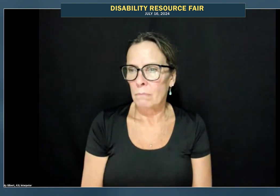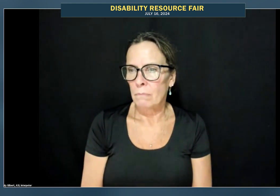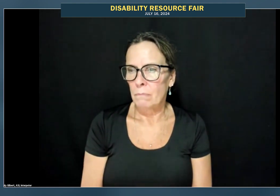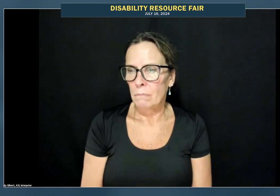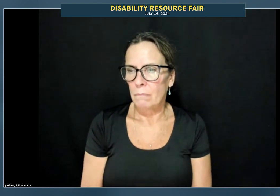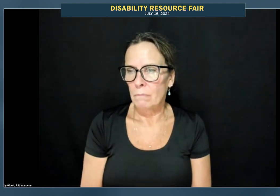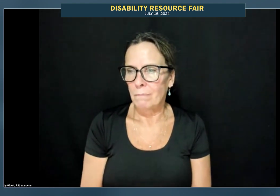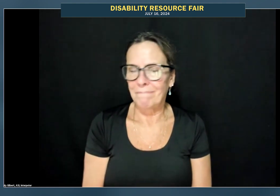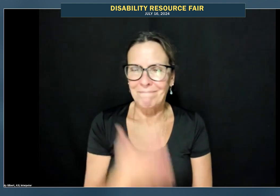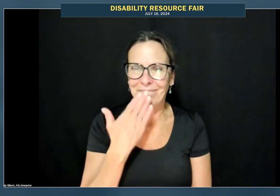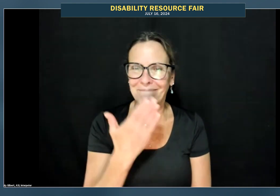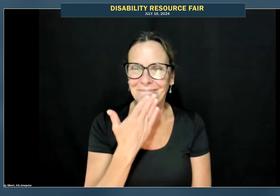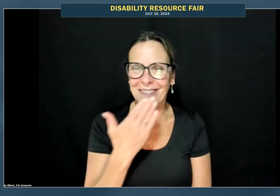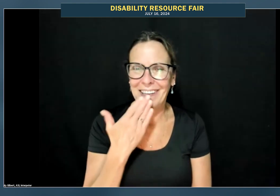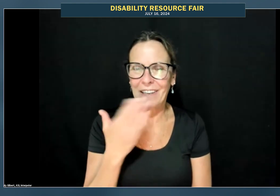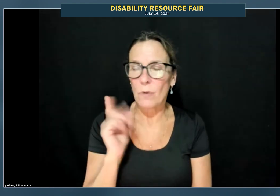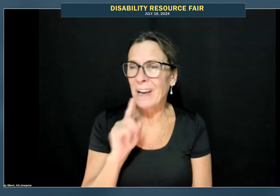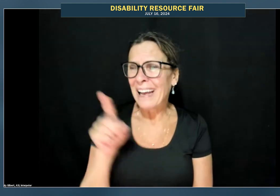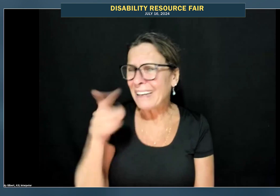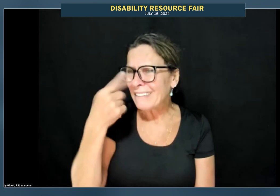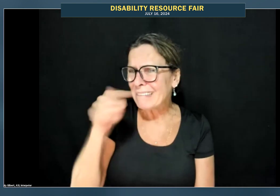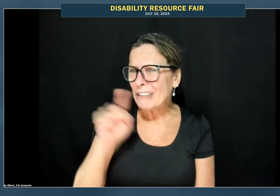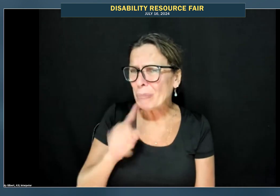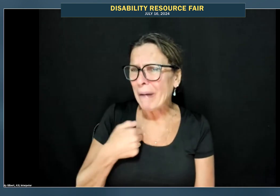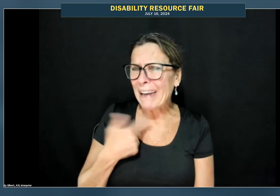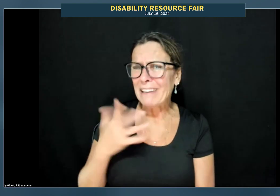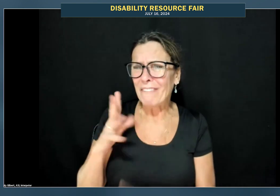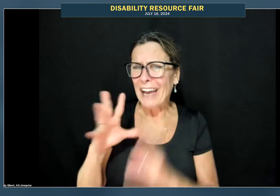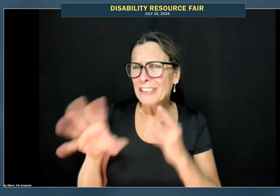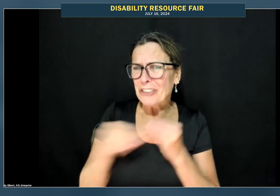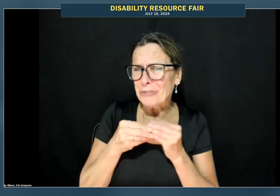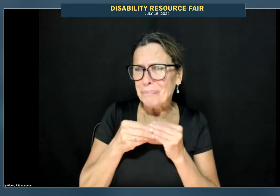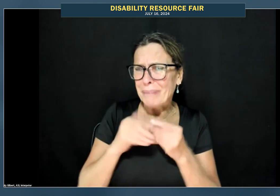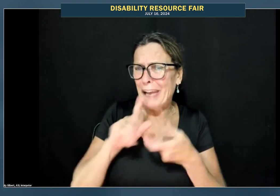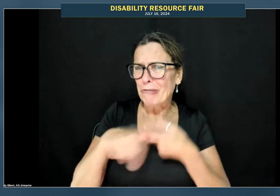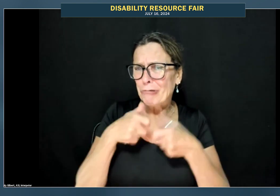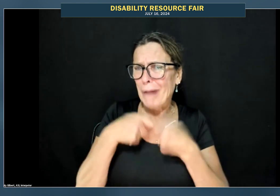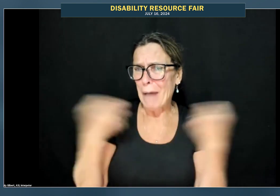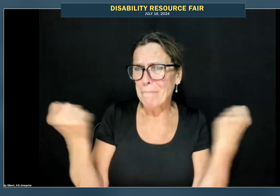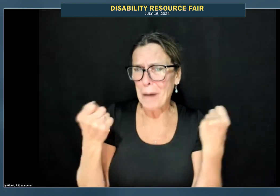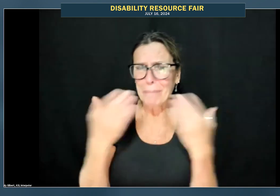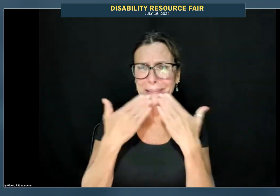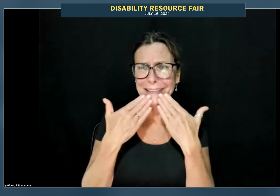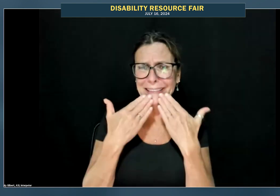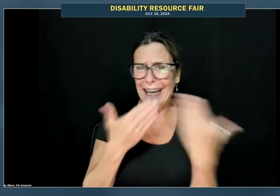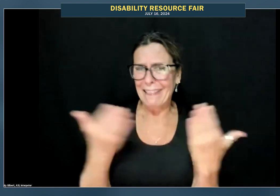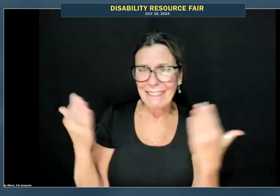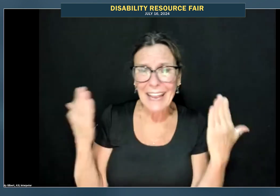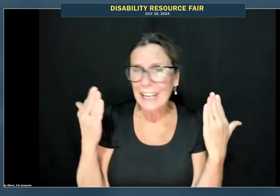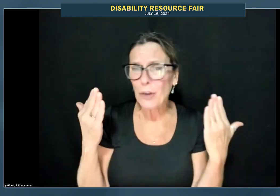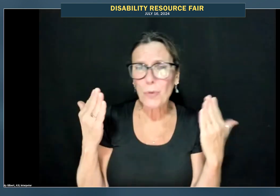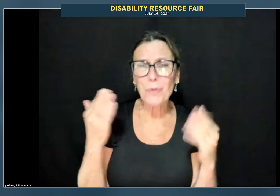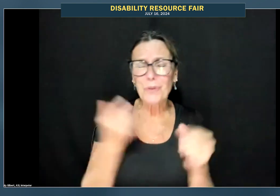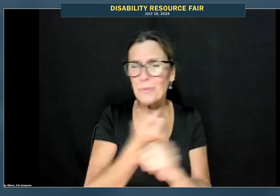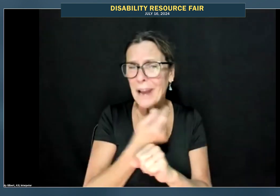Thank you, Christos. Do you mind if I jump in and just wrap up and say thank you to